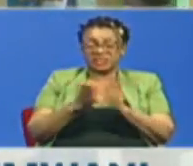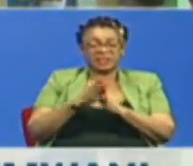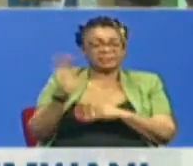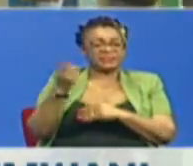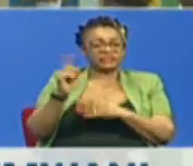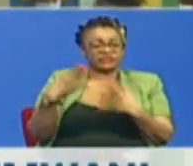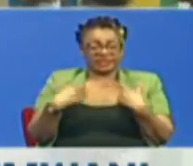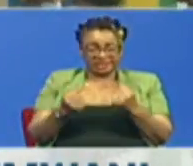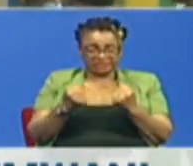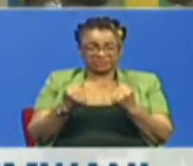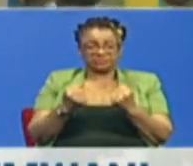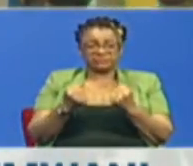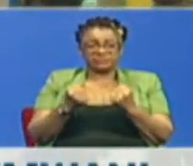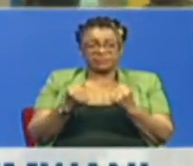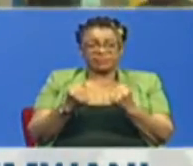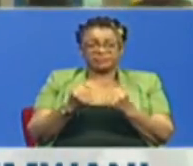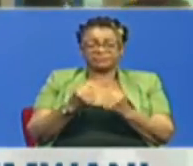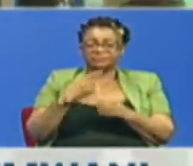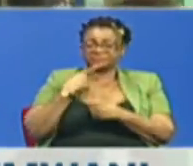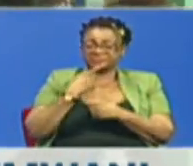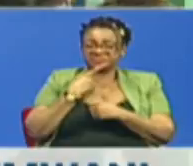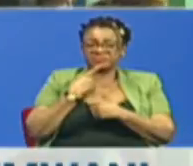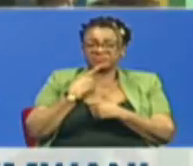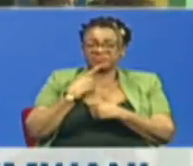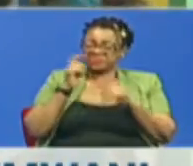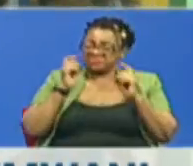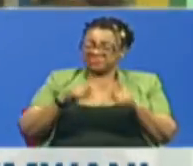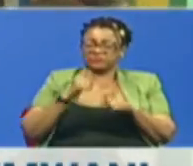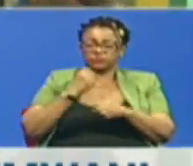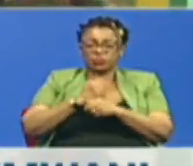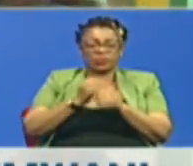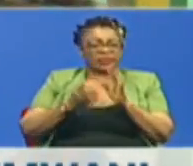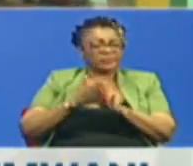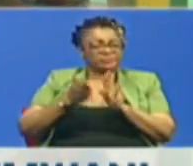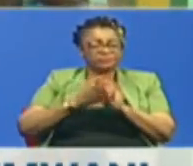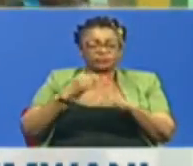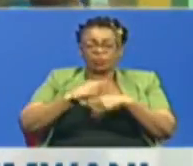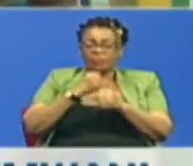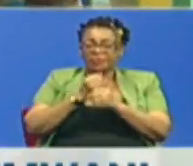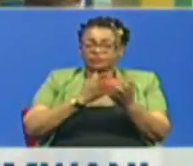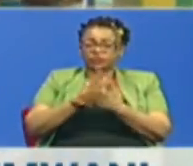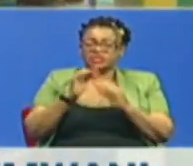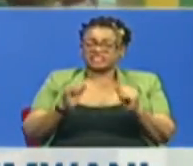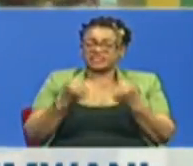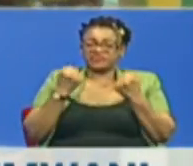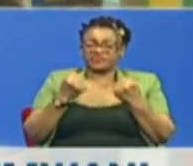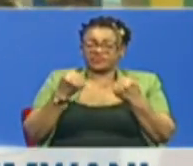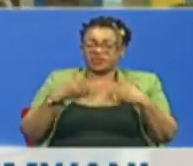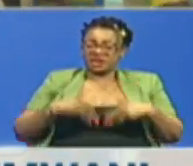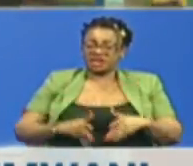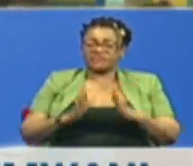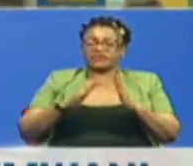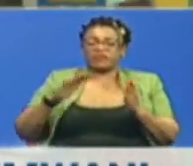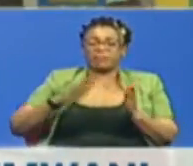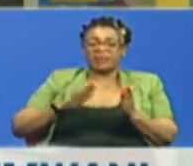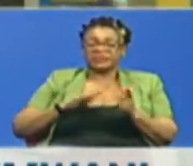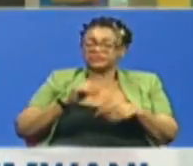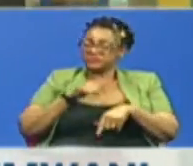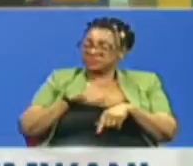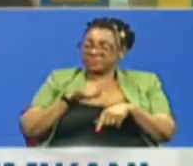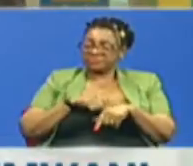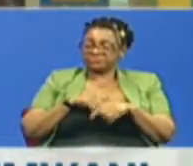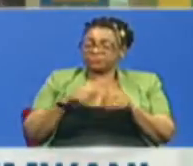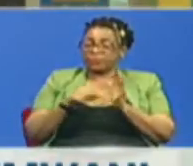Health is faced with the need for speed to ensure safe maternal delivery for mothers, especially now during the pandemic.